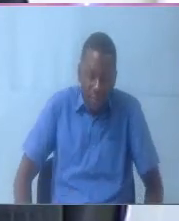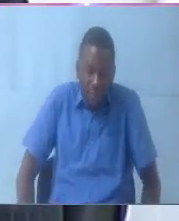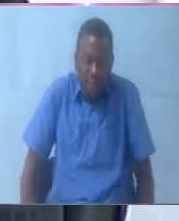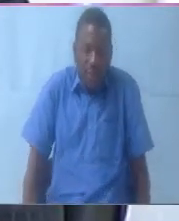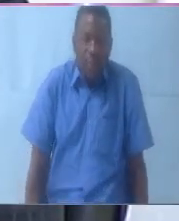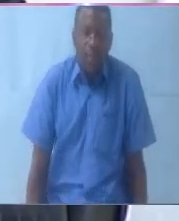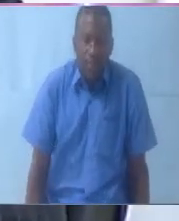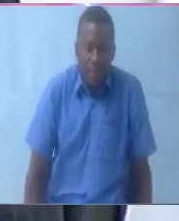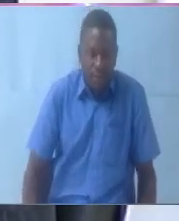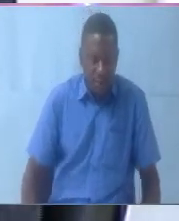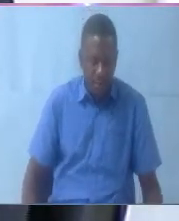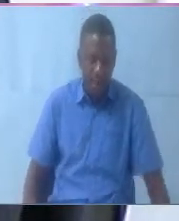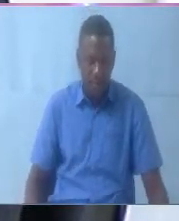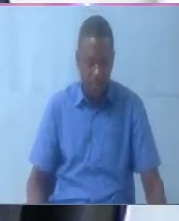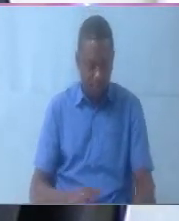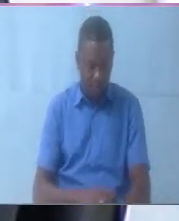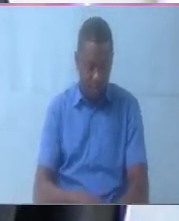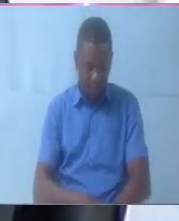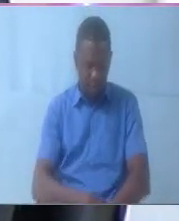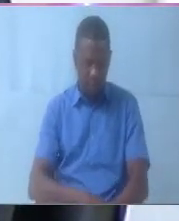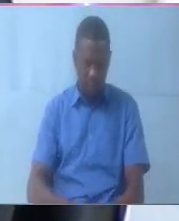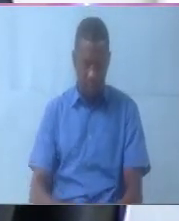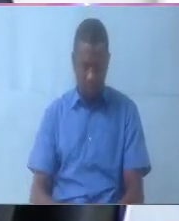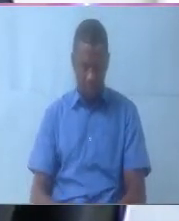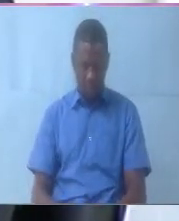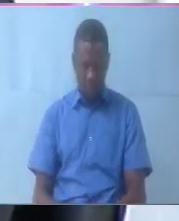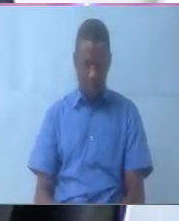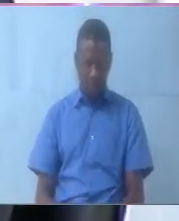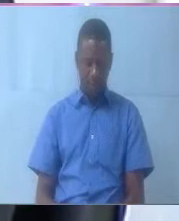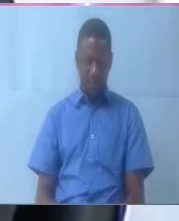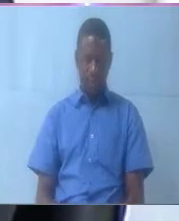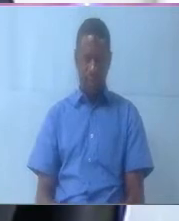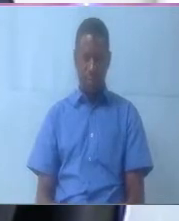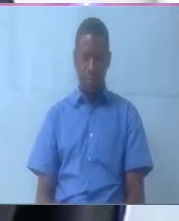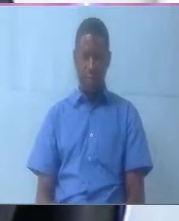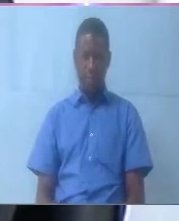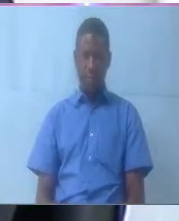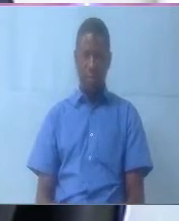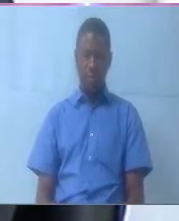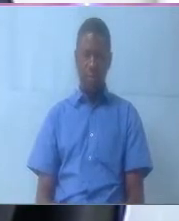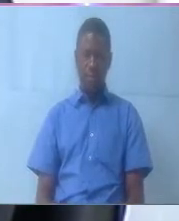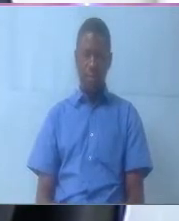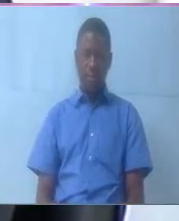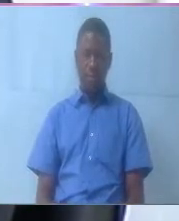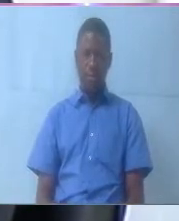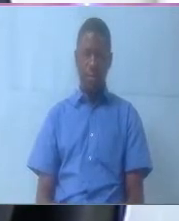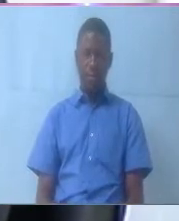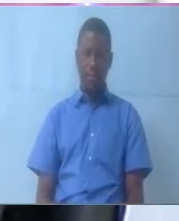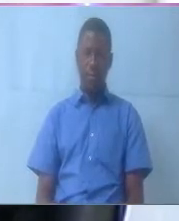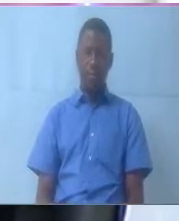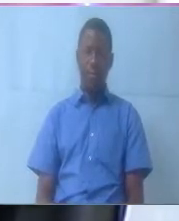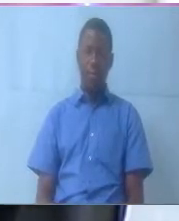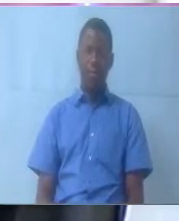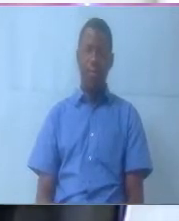Court kidi bundala kitindirla purka foko kawo bayala do koto tombi takela nunni afaham. So